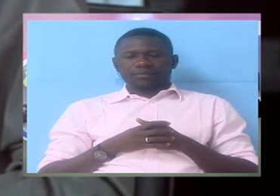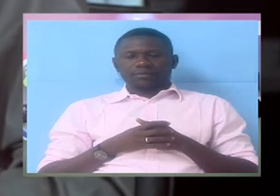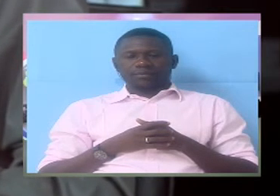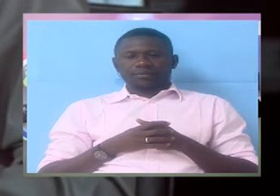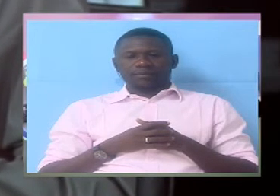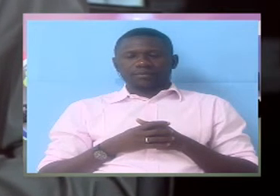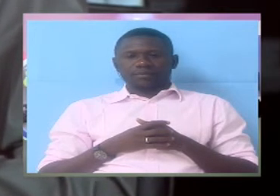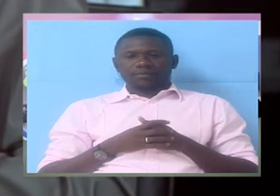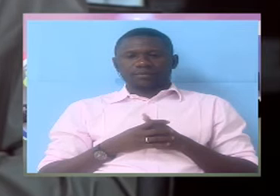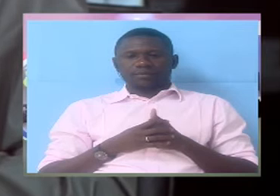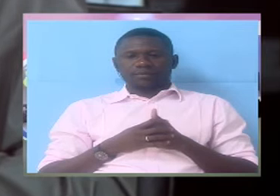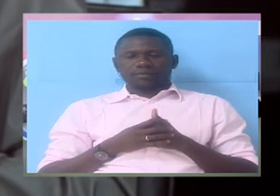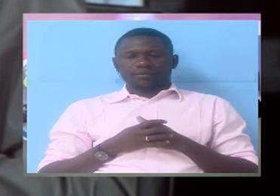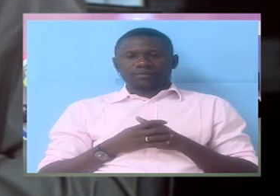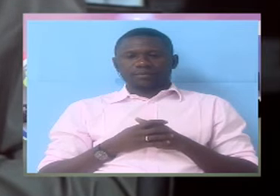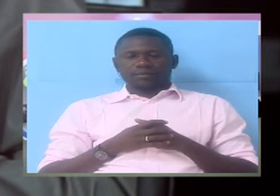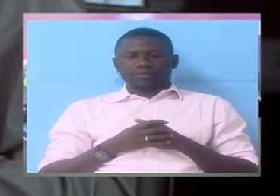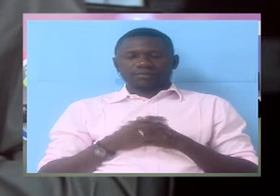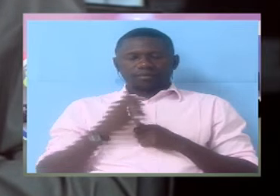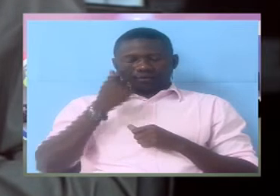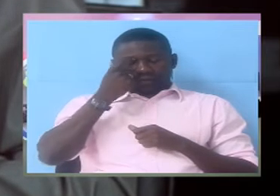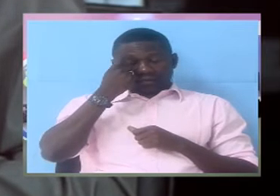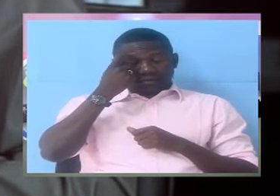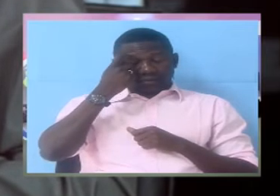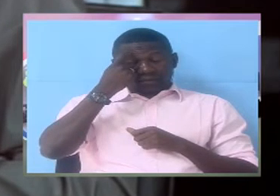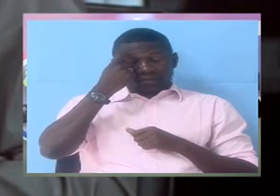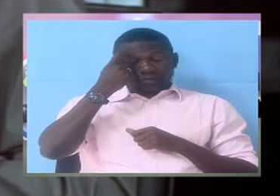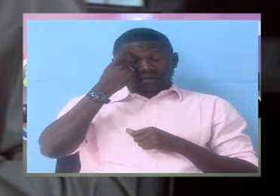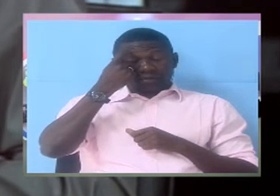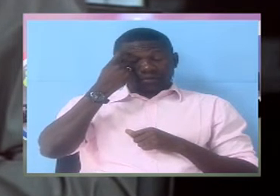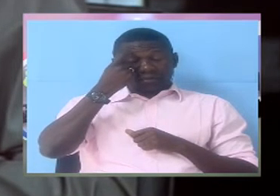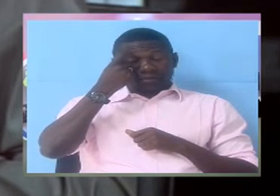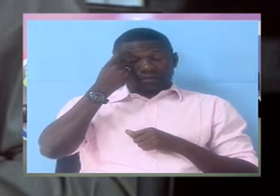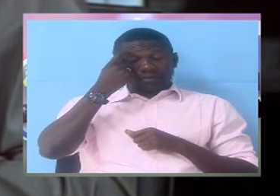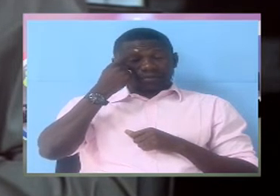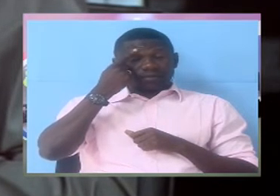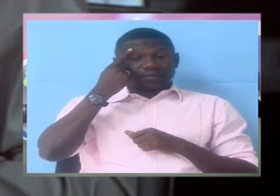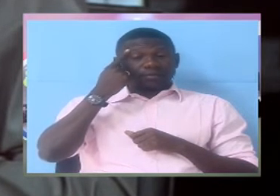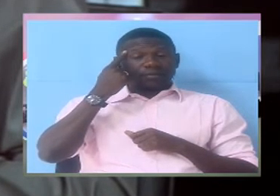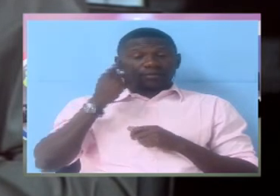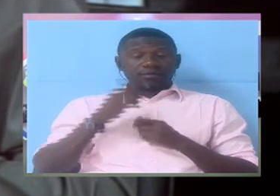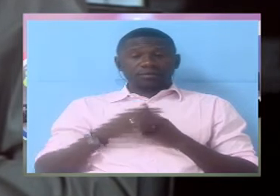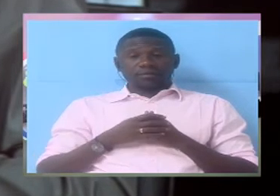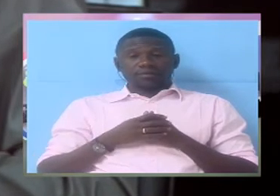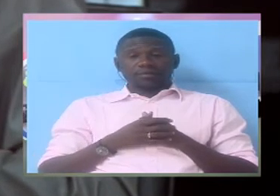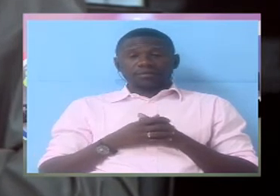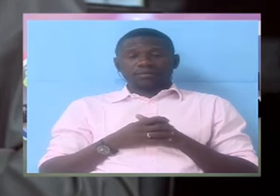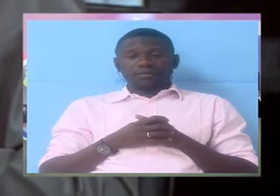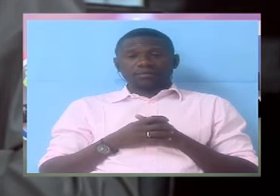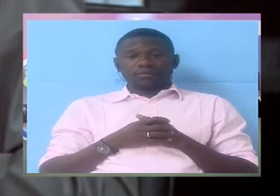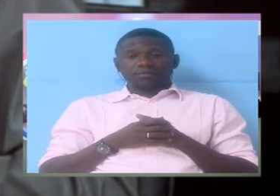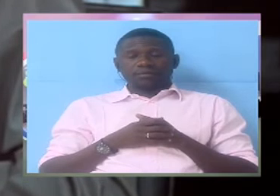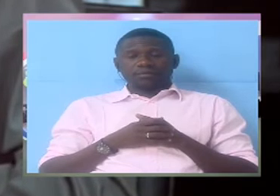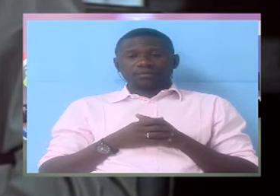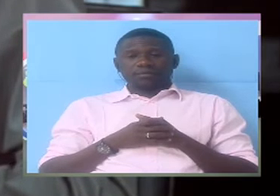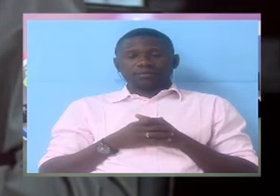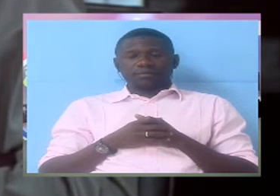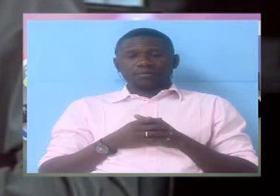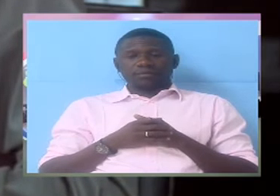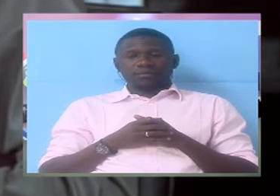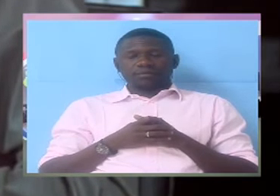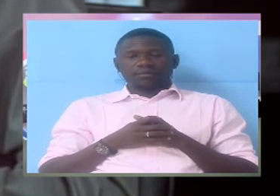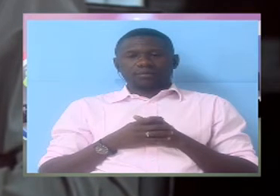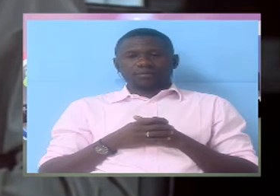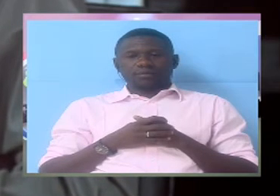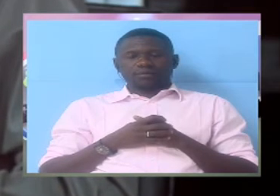have been doing, because you started working in this service for quite a long time, from the early 80s or early